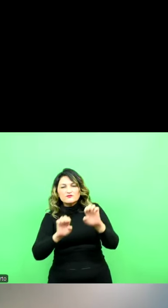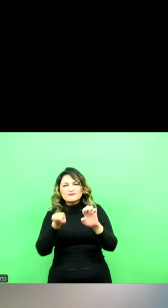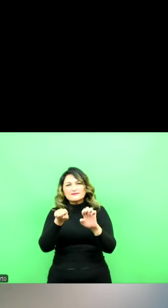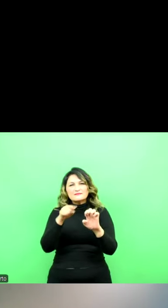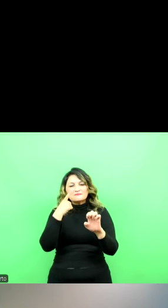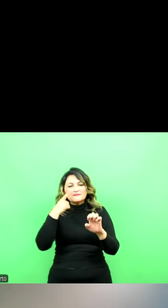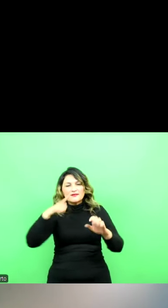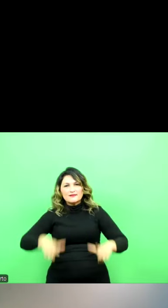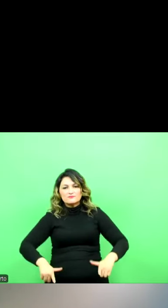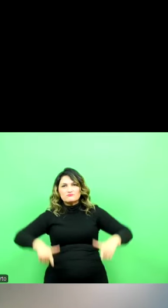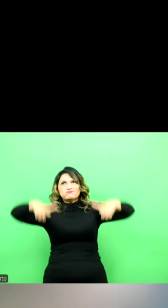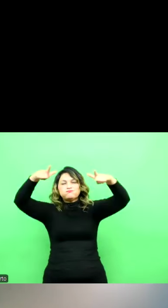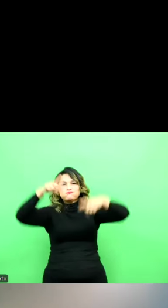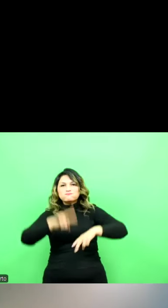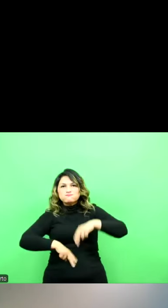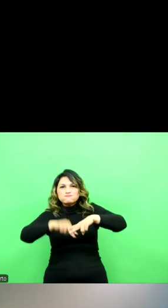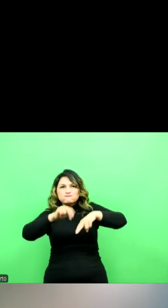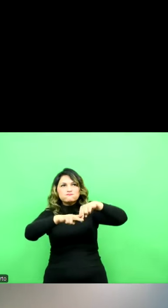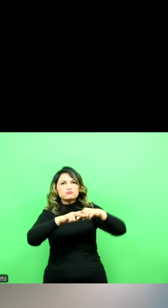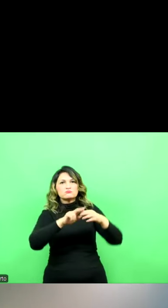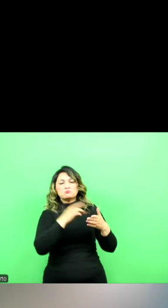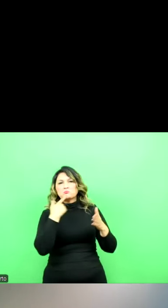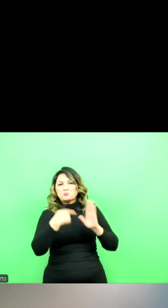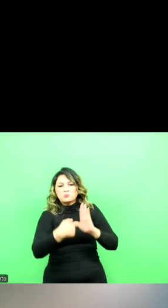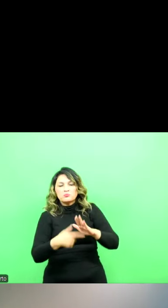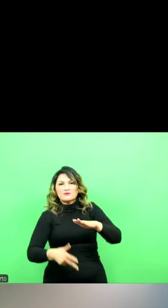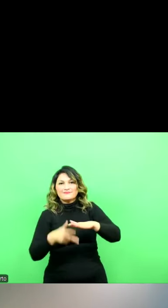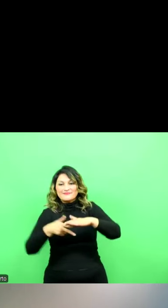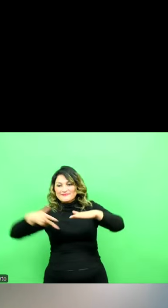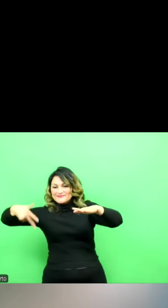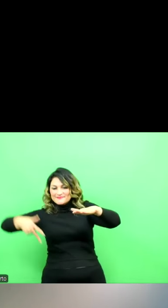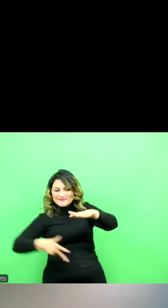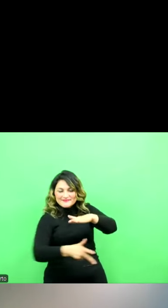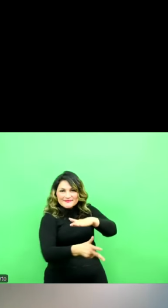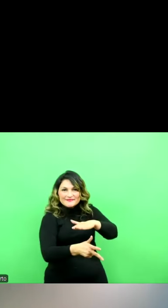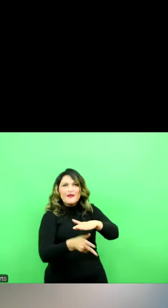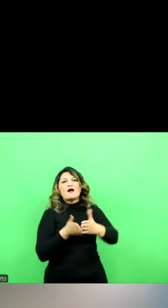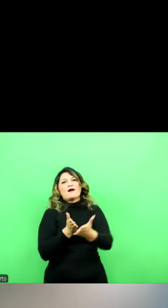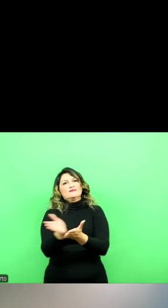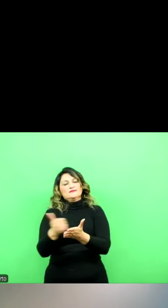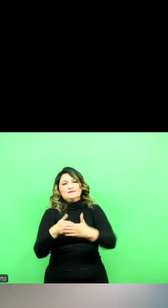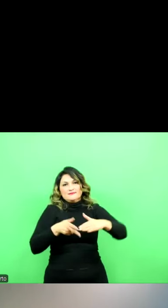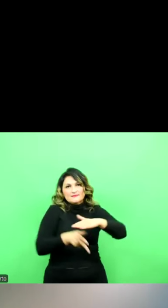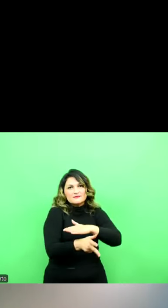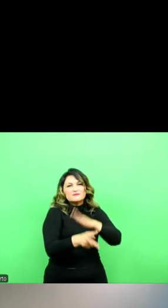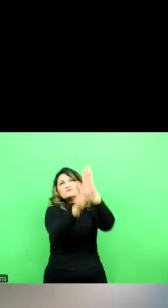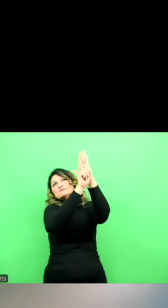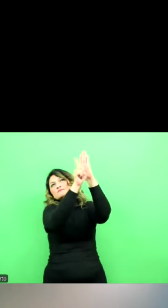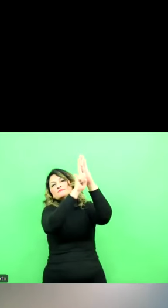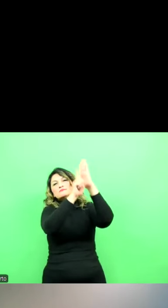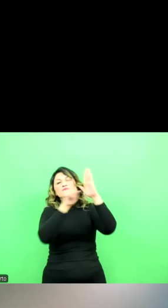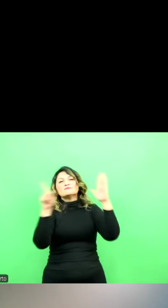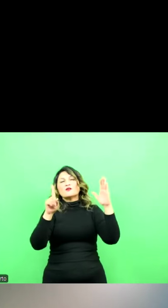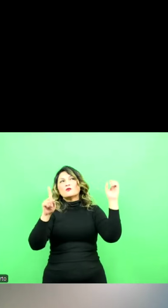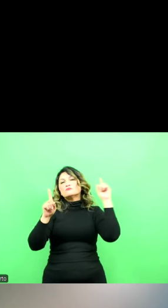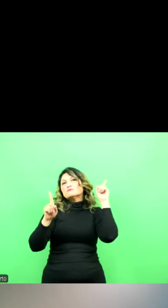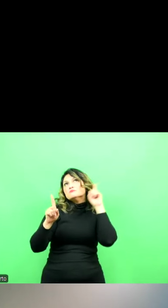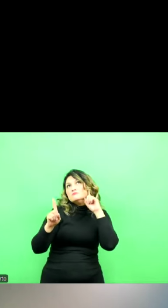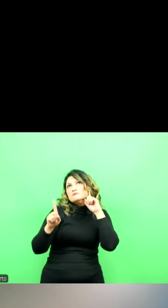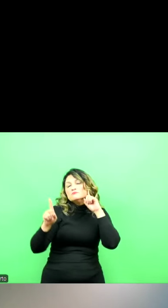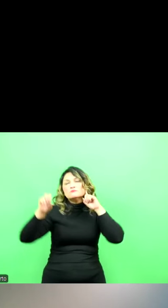ensure accessibility. Well, it's important to ensure accessible parking, visual alarms